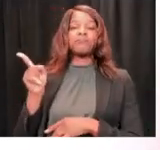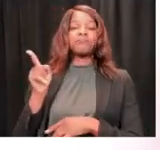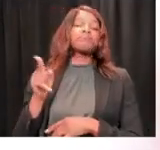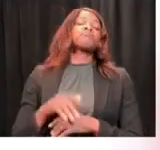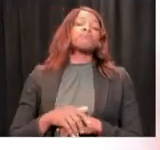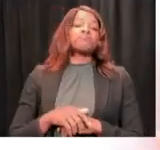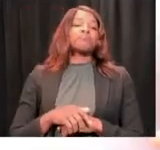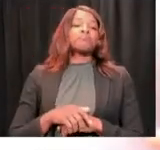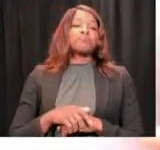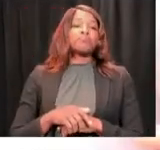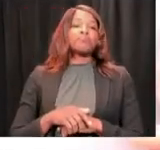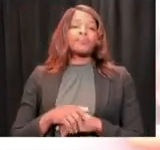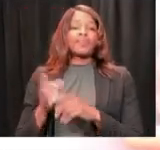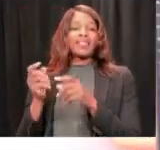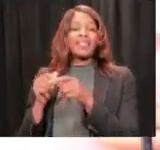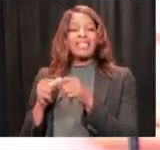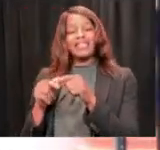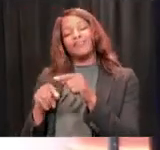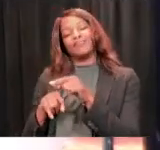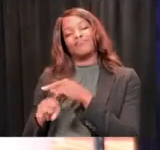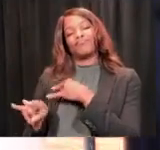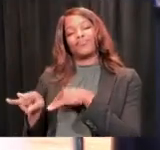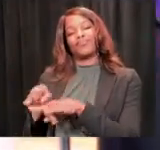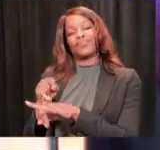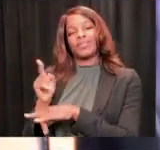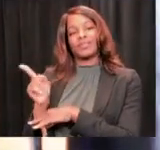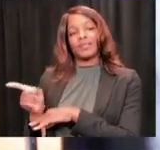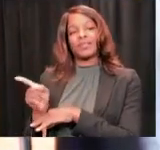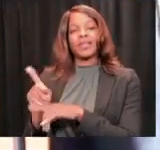him. But yet Joseph forgave them.